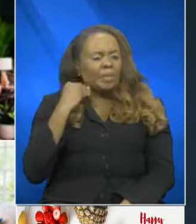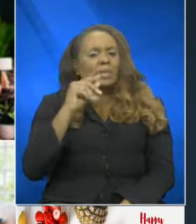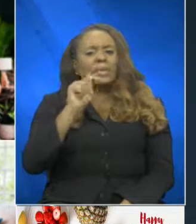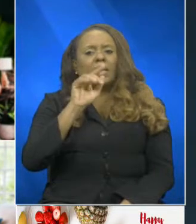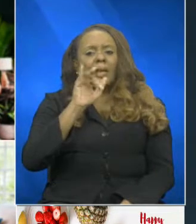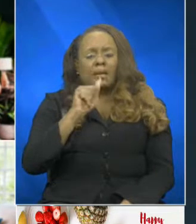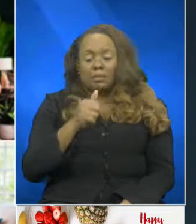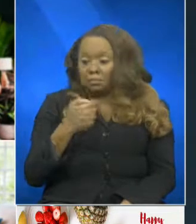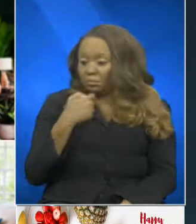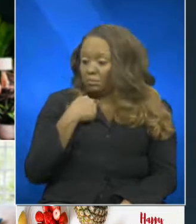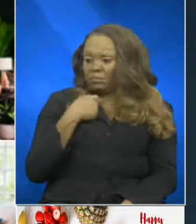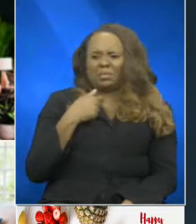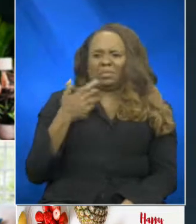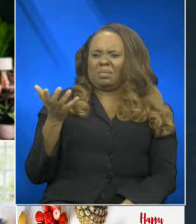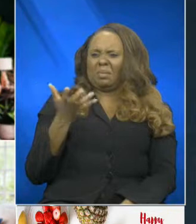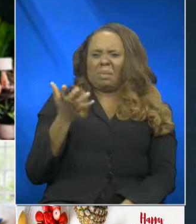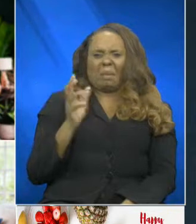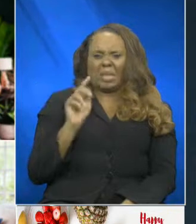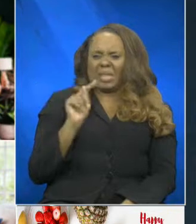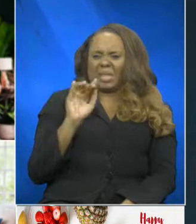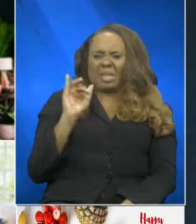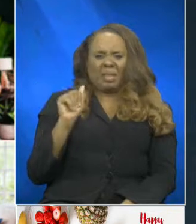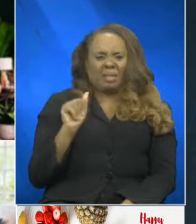and it was